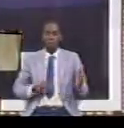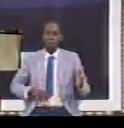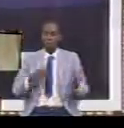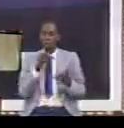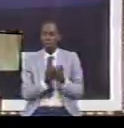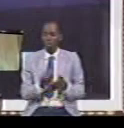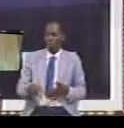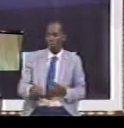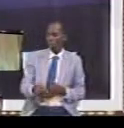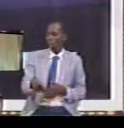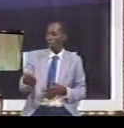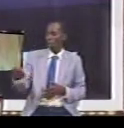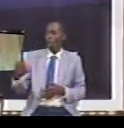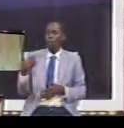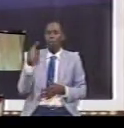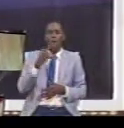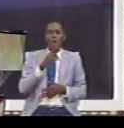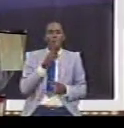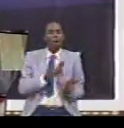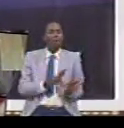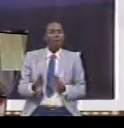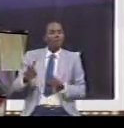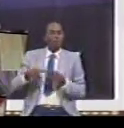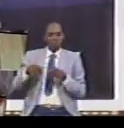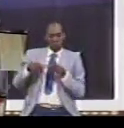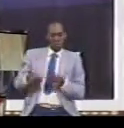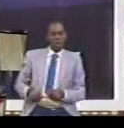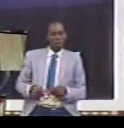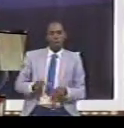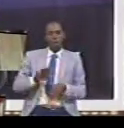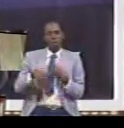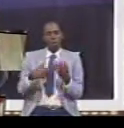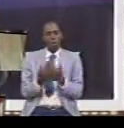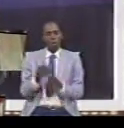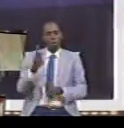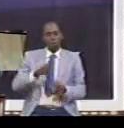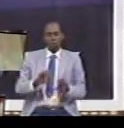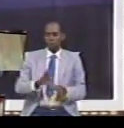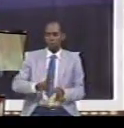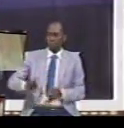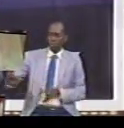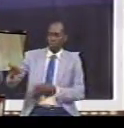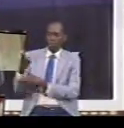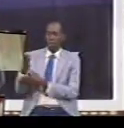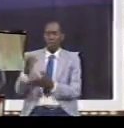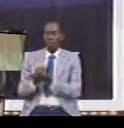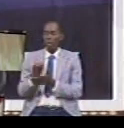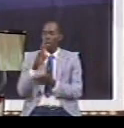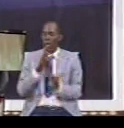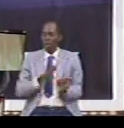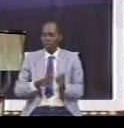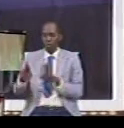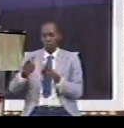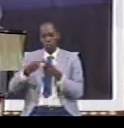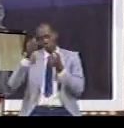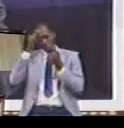others that are willing to abide, all the people here that are willing to abide,